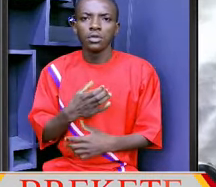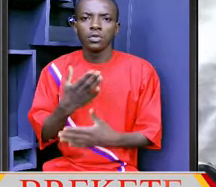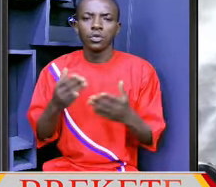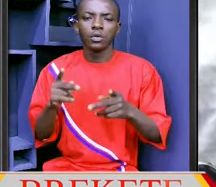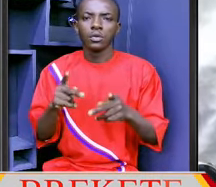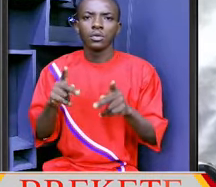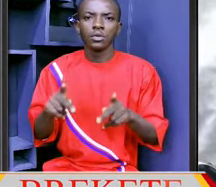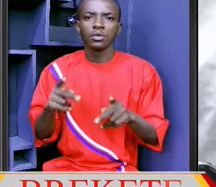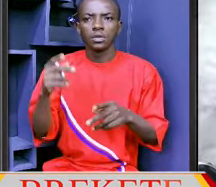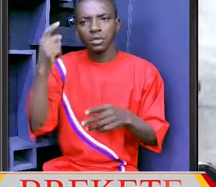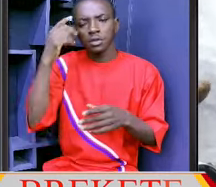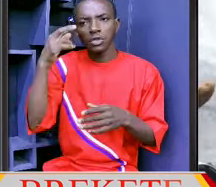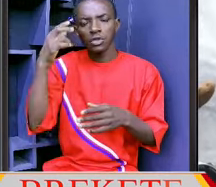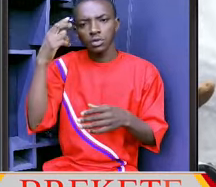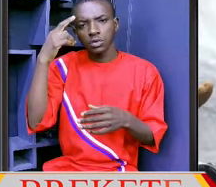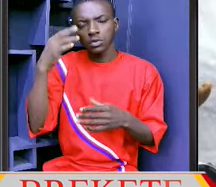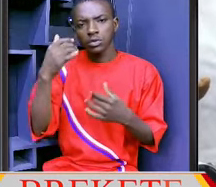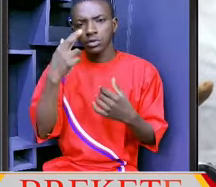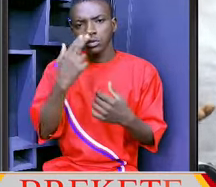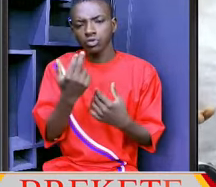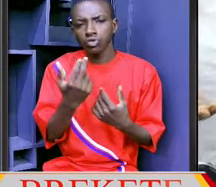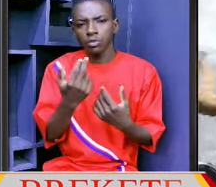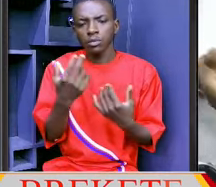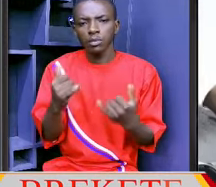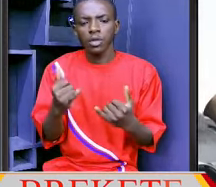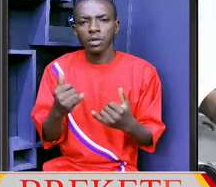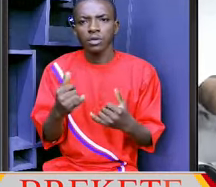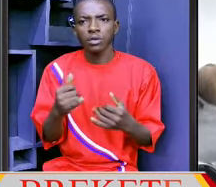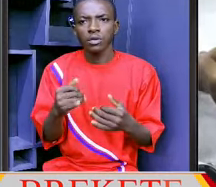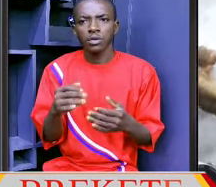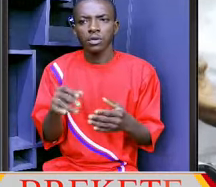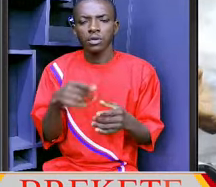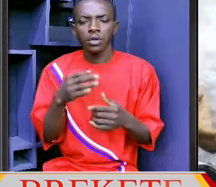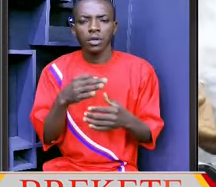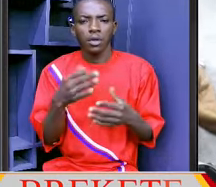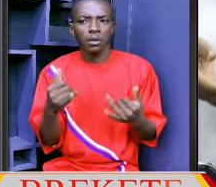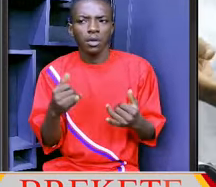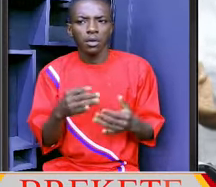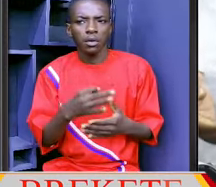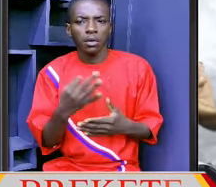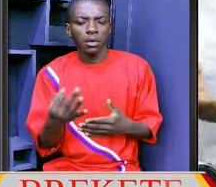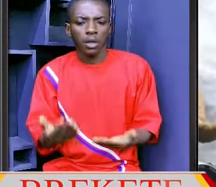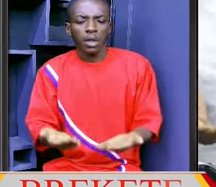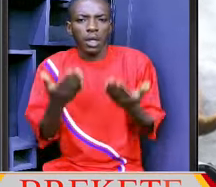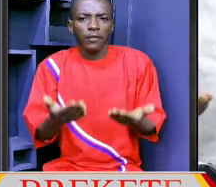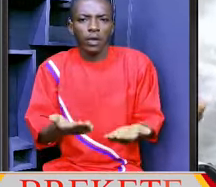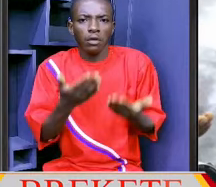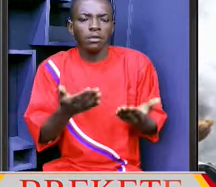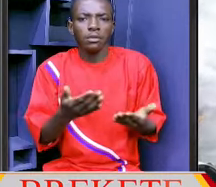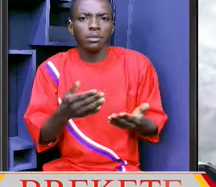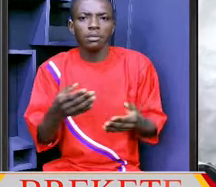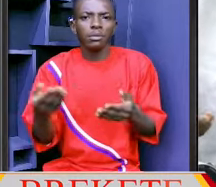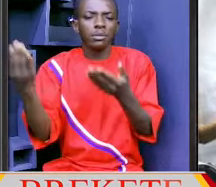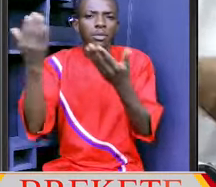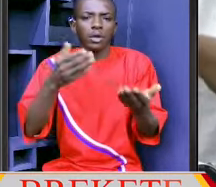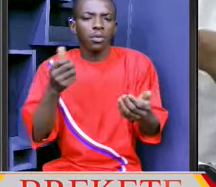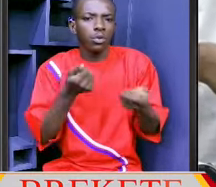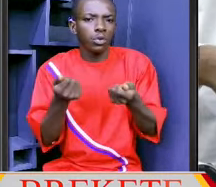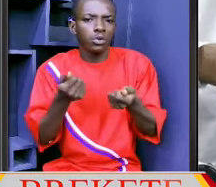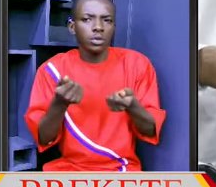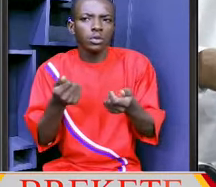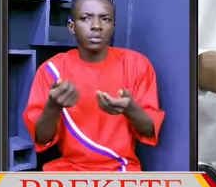Some people go teasing a joke. Some people go teasing, like play, I don't go down. Like play, carry them up, bring